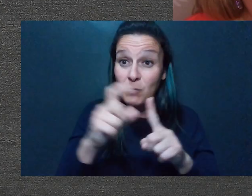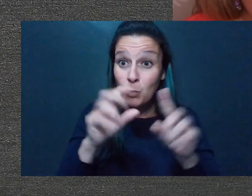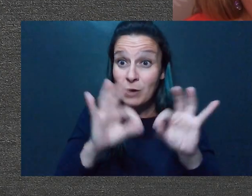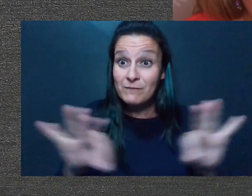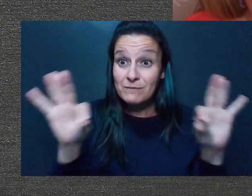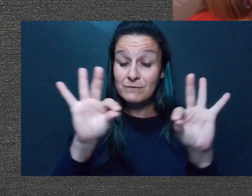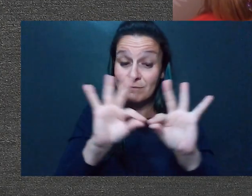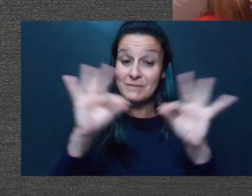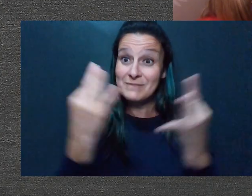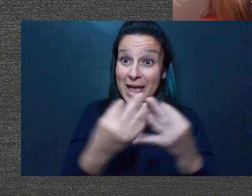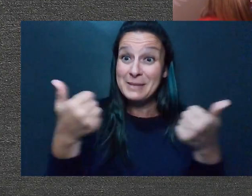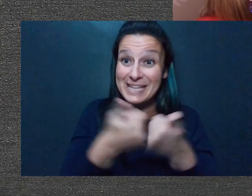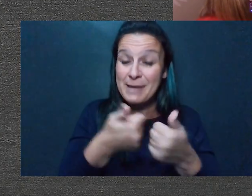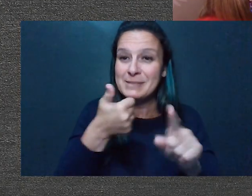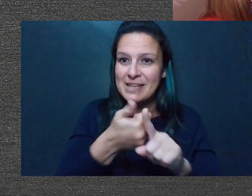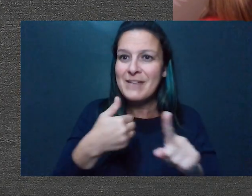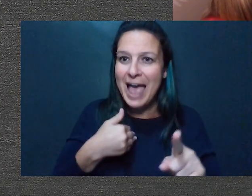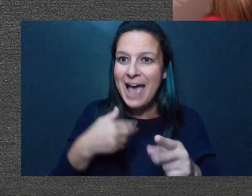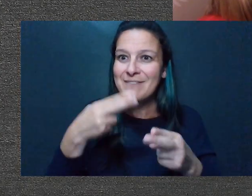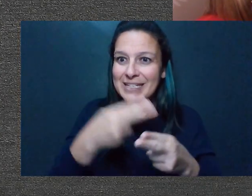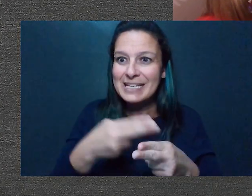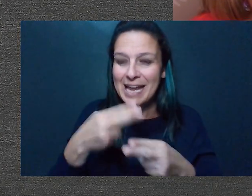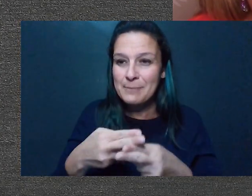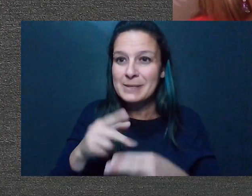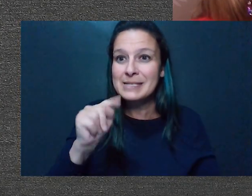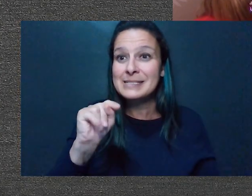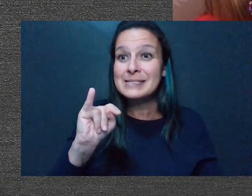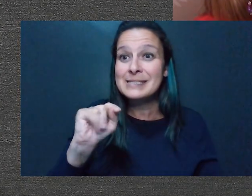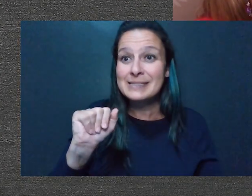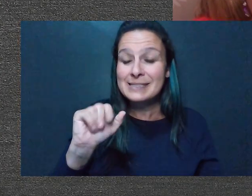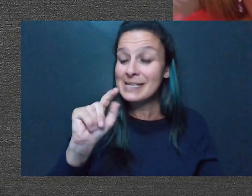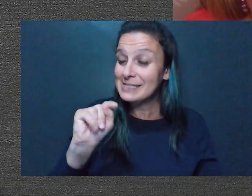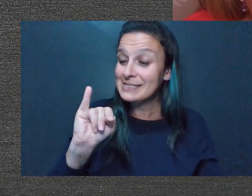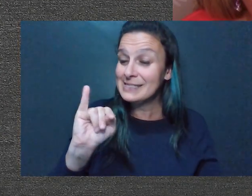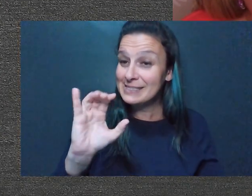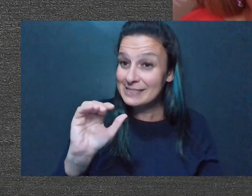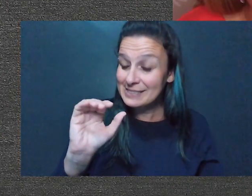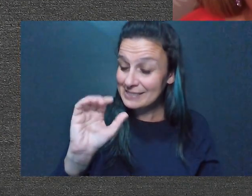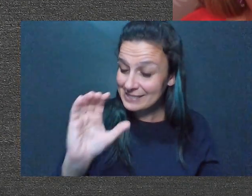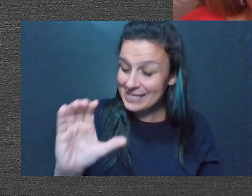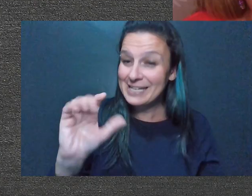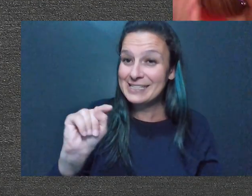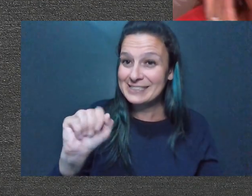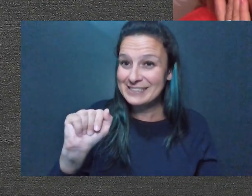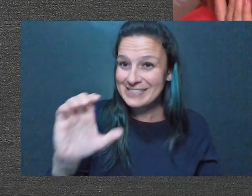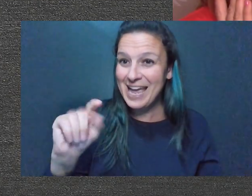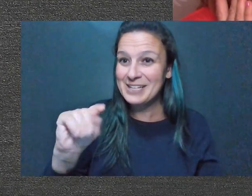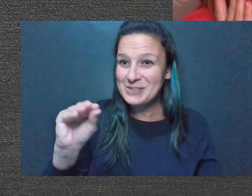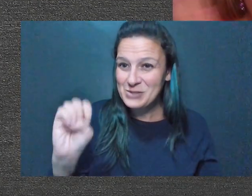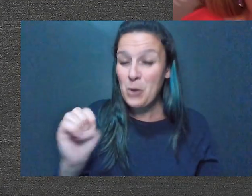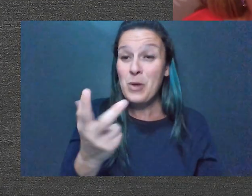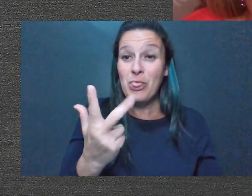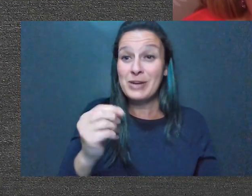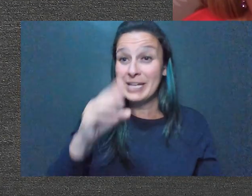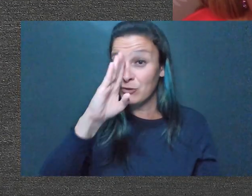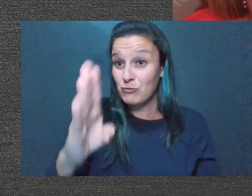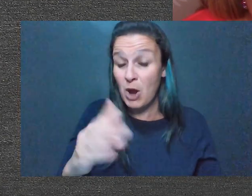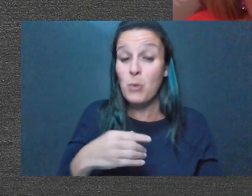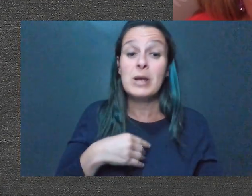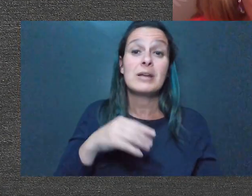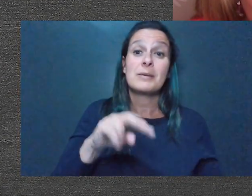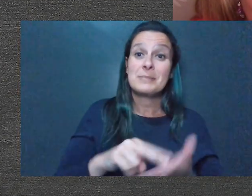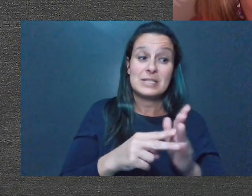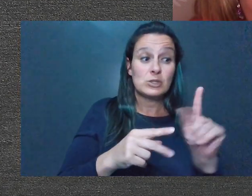game has a rhyme. Tic-tac-toe, 3 in a row. Toe and row sound the same. They